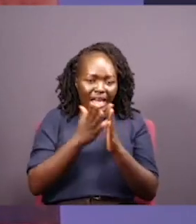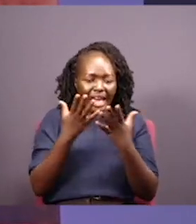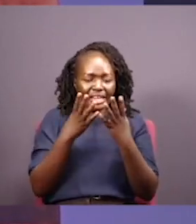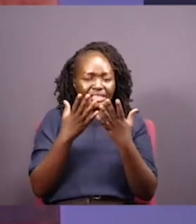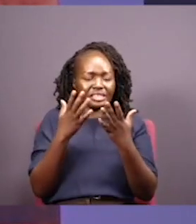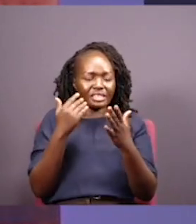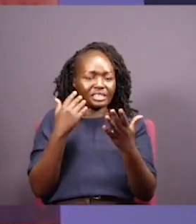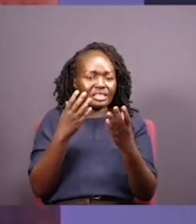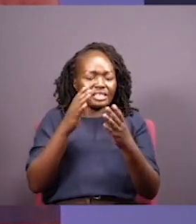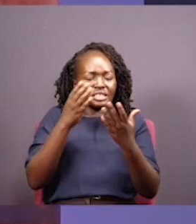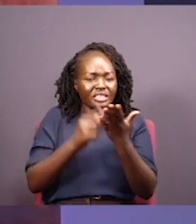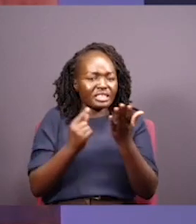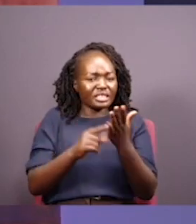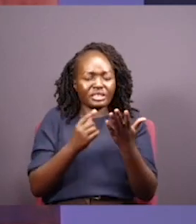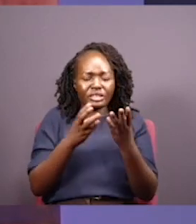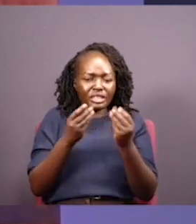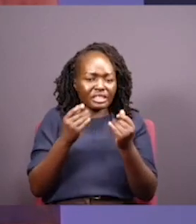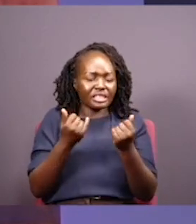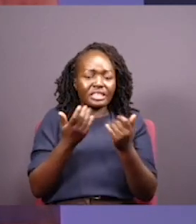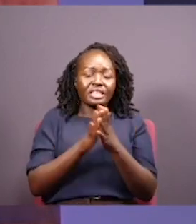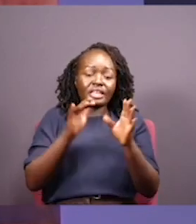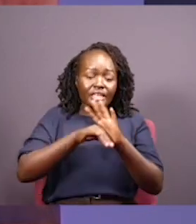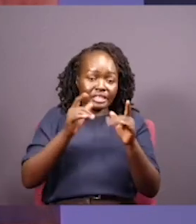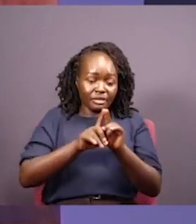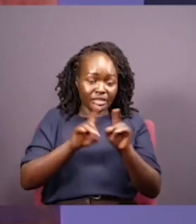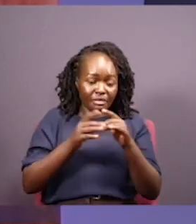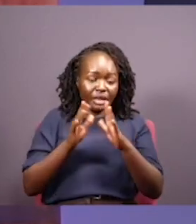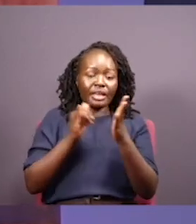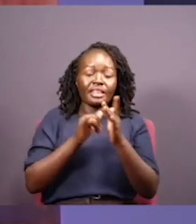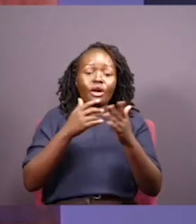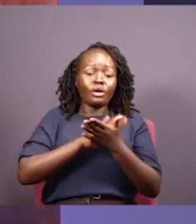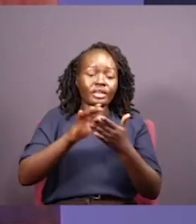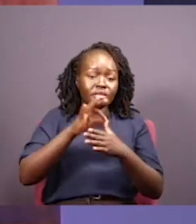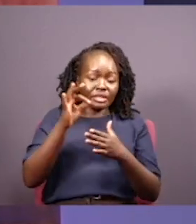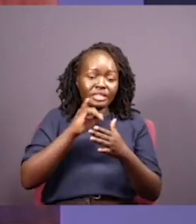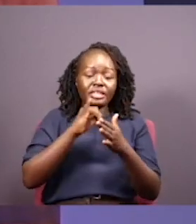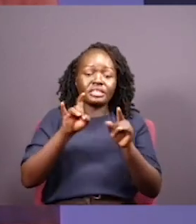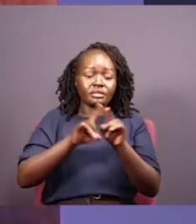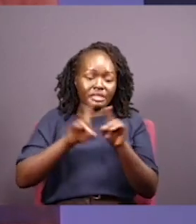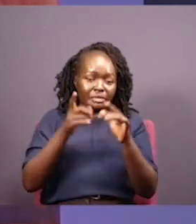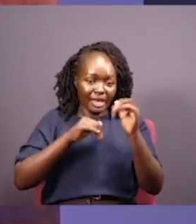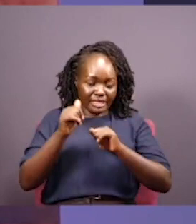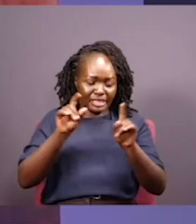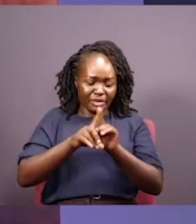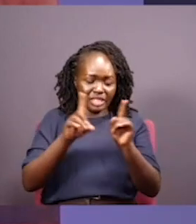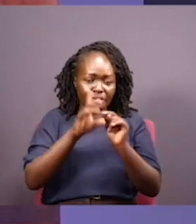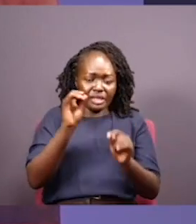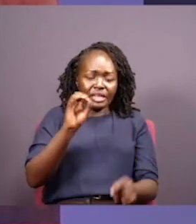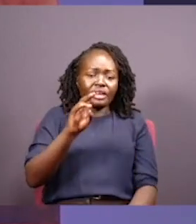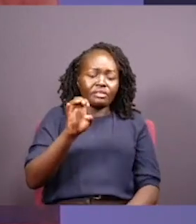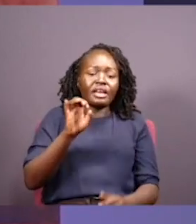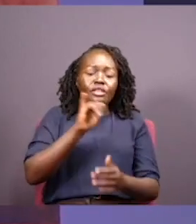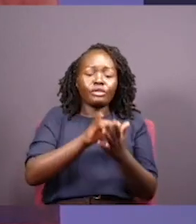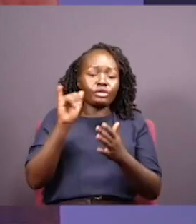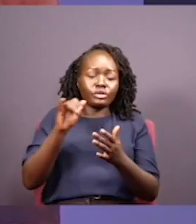the Holy Spirit is anthropomorphized as a dove. Doves were one of the birds that were